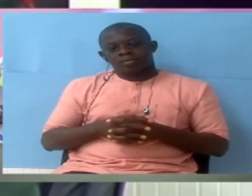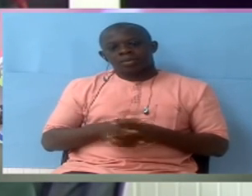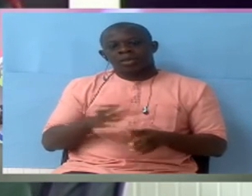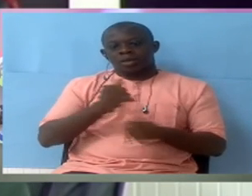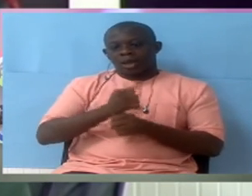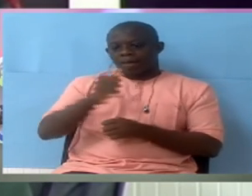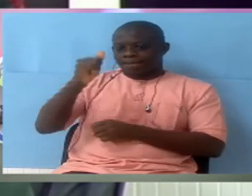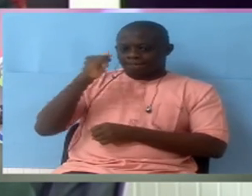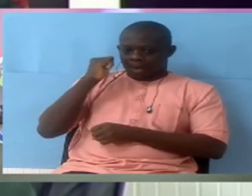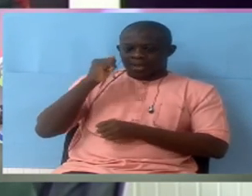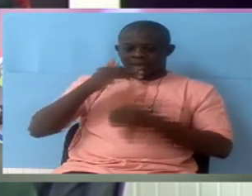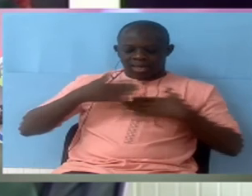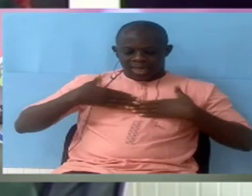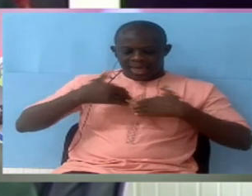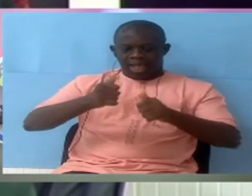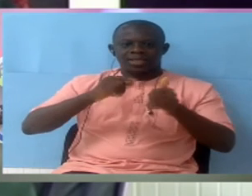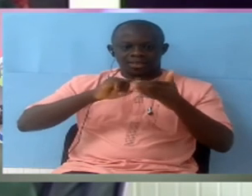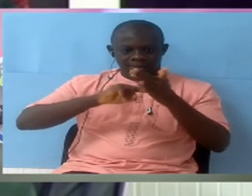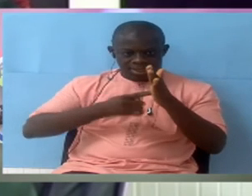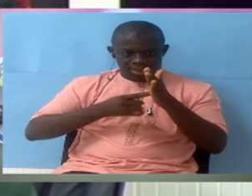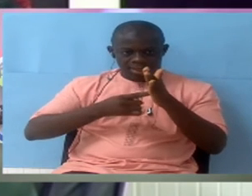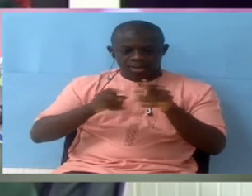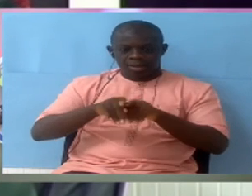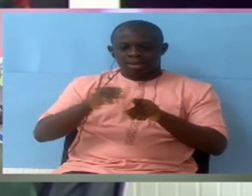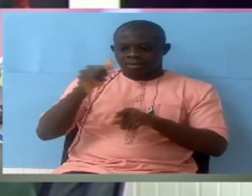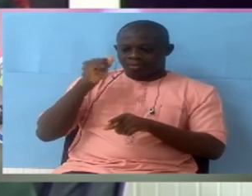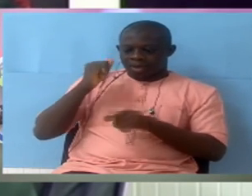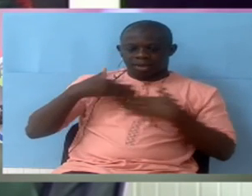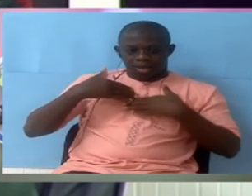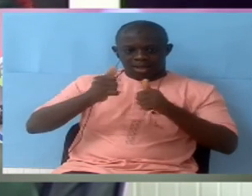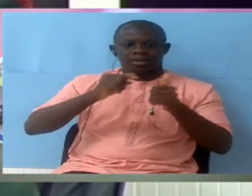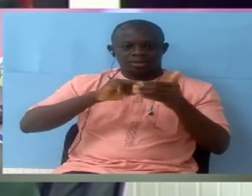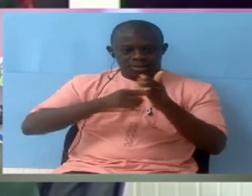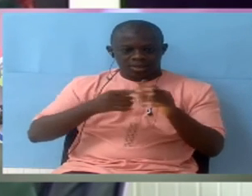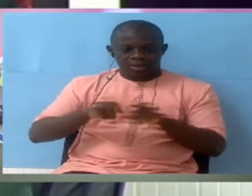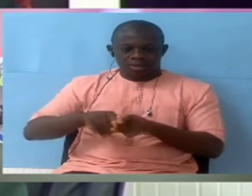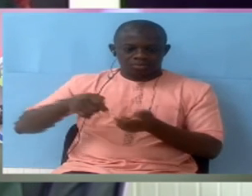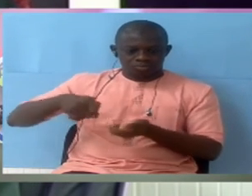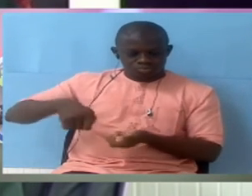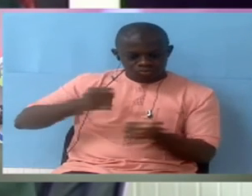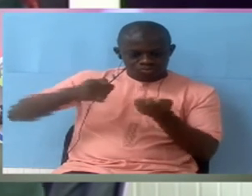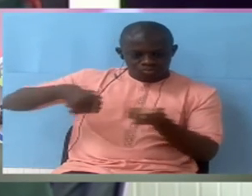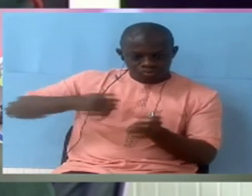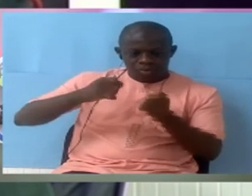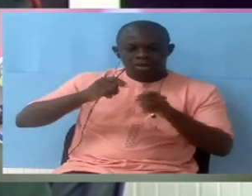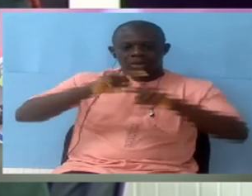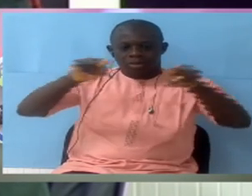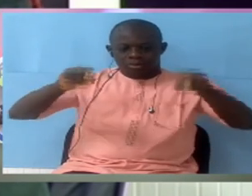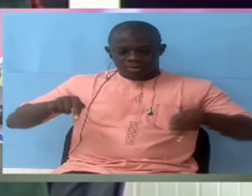behind the clinic. Ñu gas pax ba mel ci gannaaw clinic bi. And then